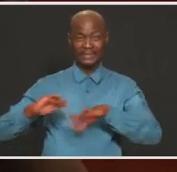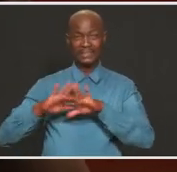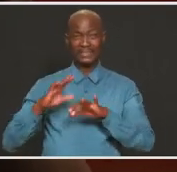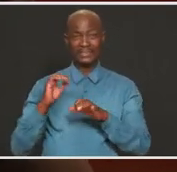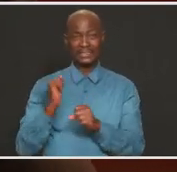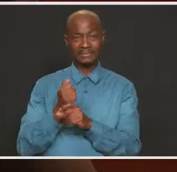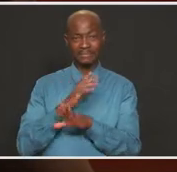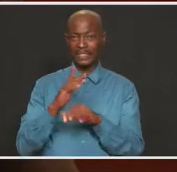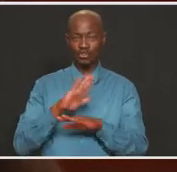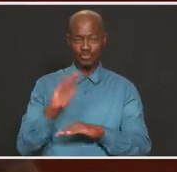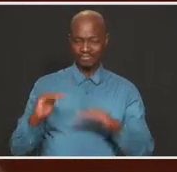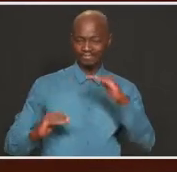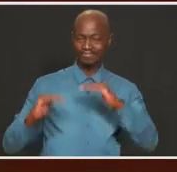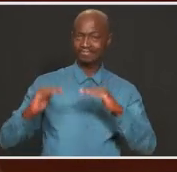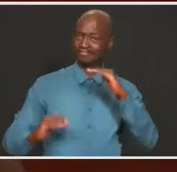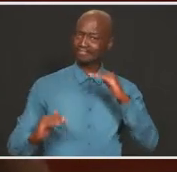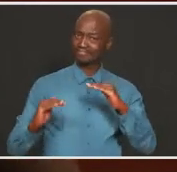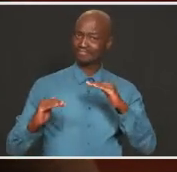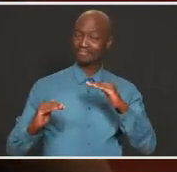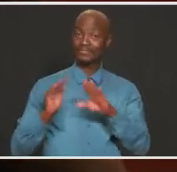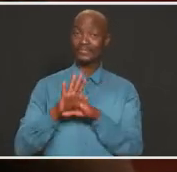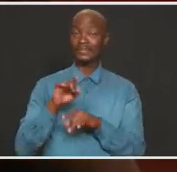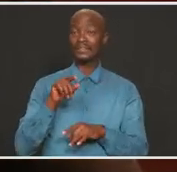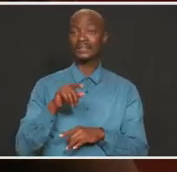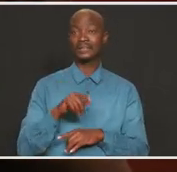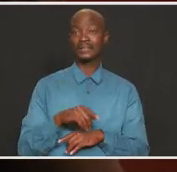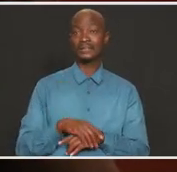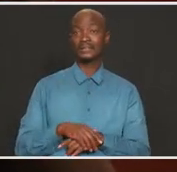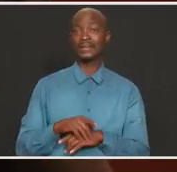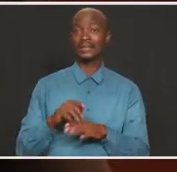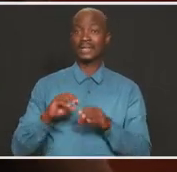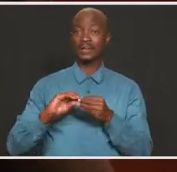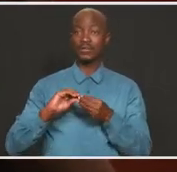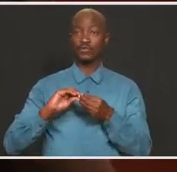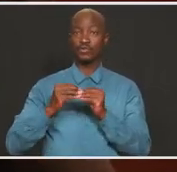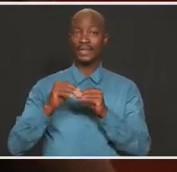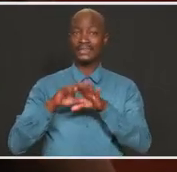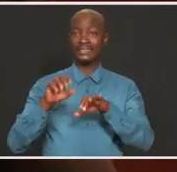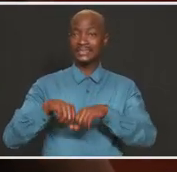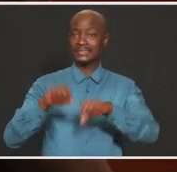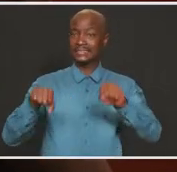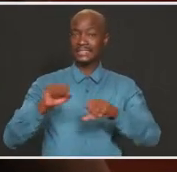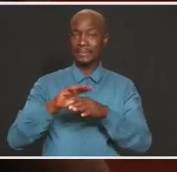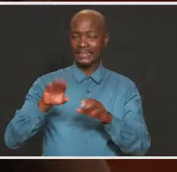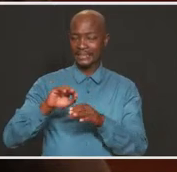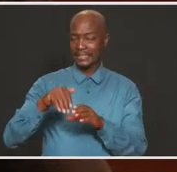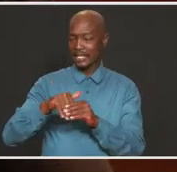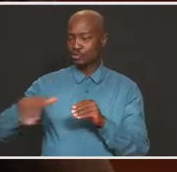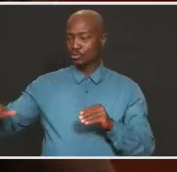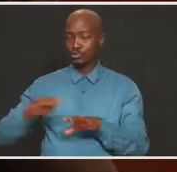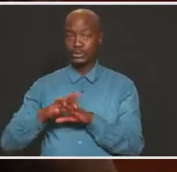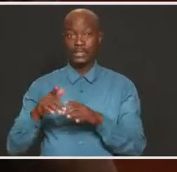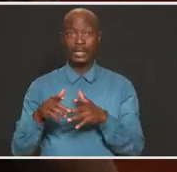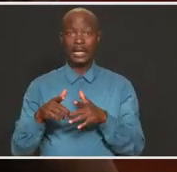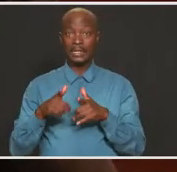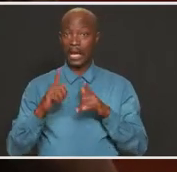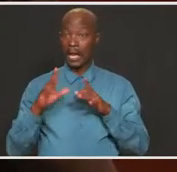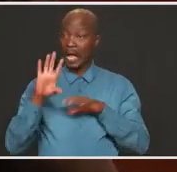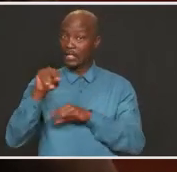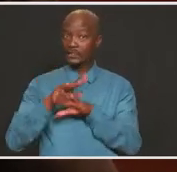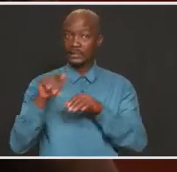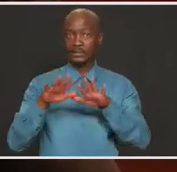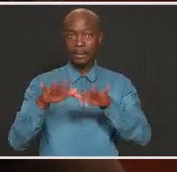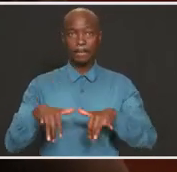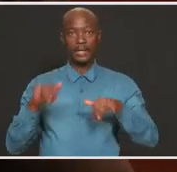inequalities and poverty keratin systematic exclusion and requiring parliaments to continuously